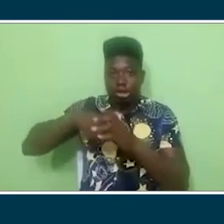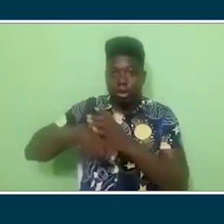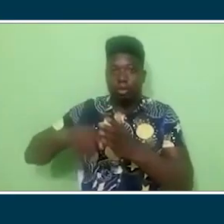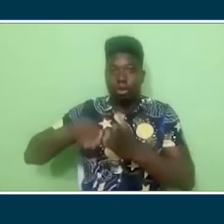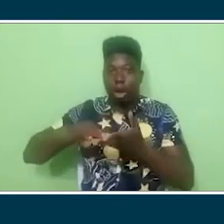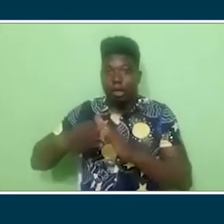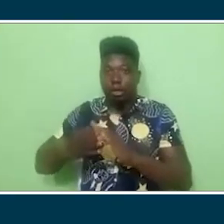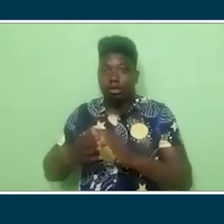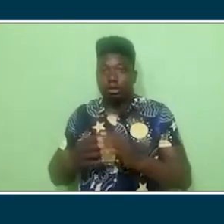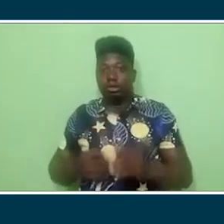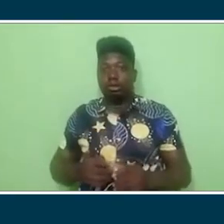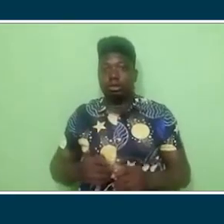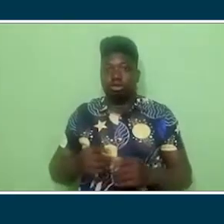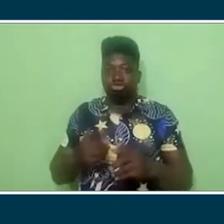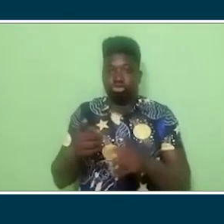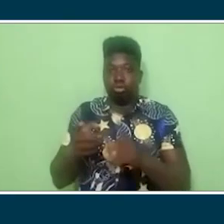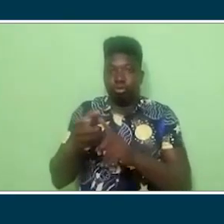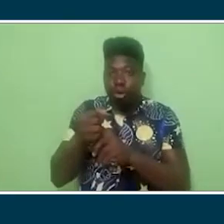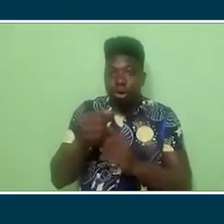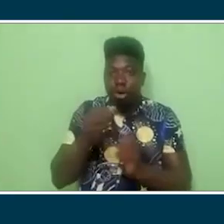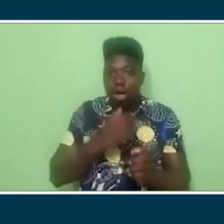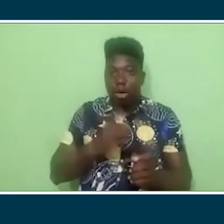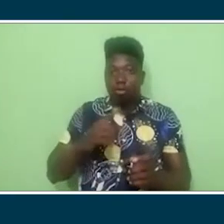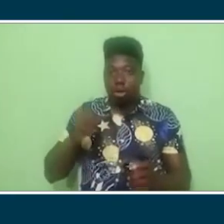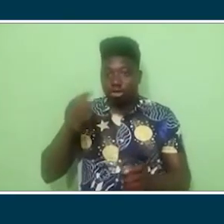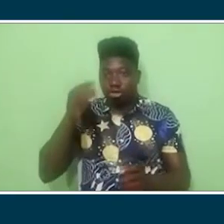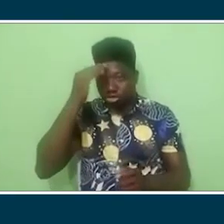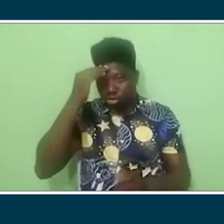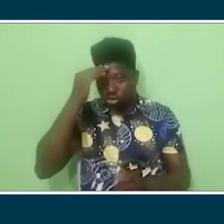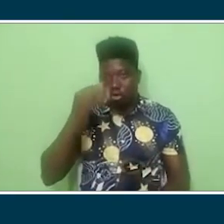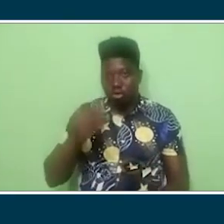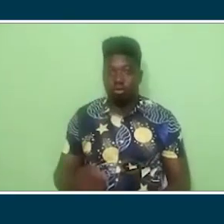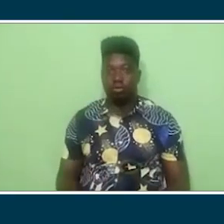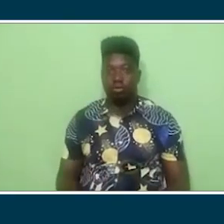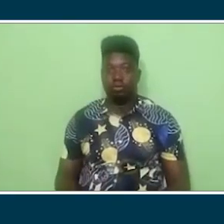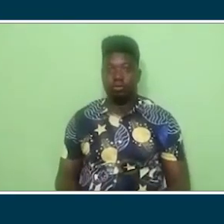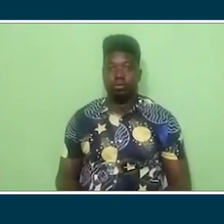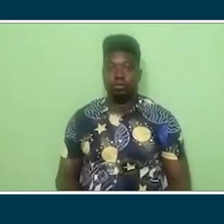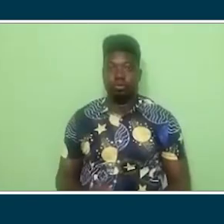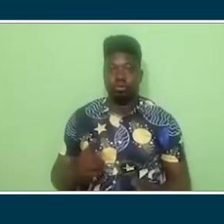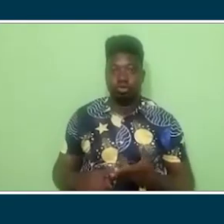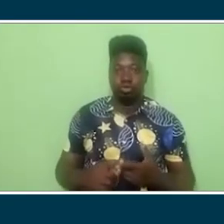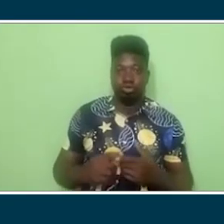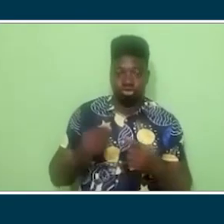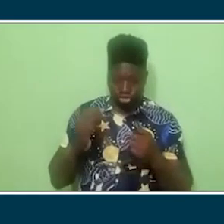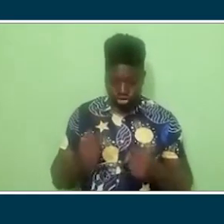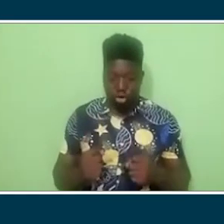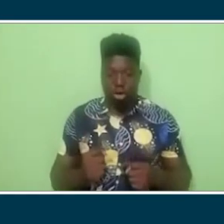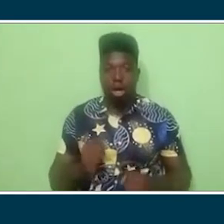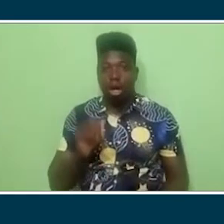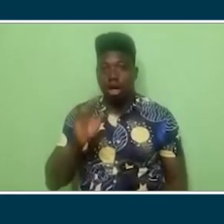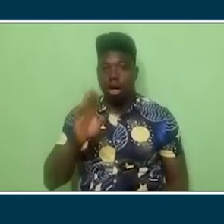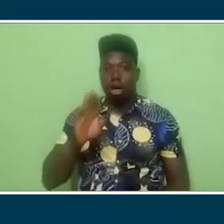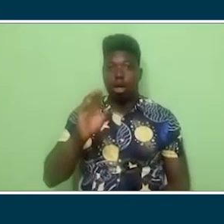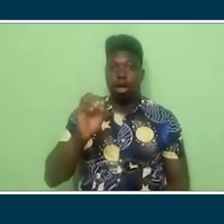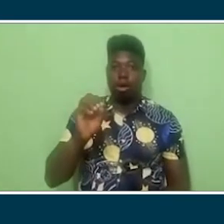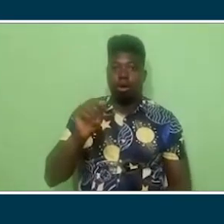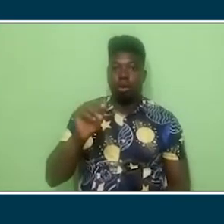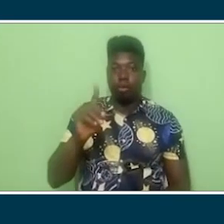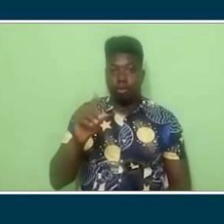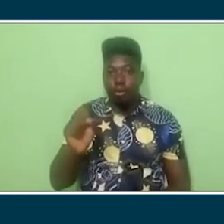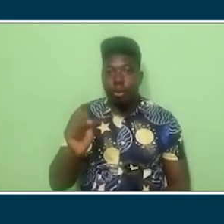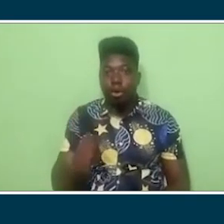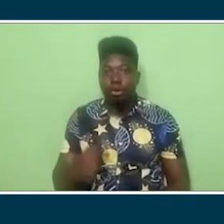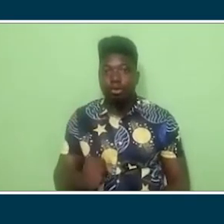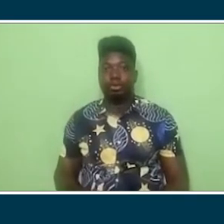the kintsugi idea, where repair leads to stronger bonds, where there is a possibility that the